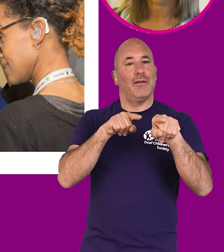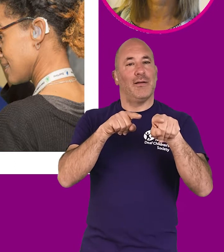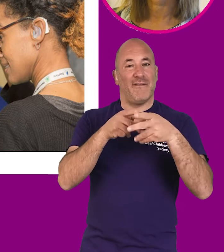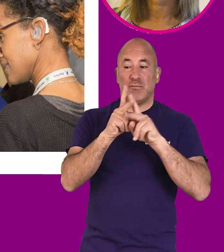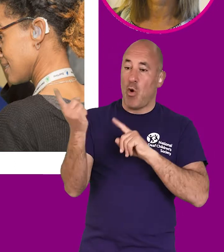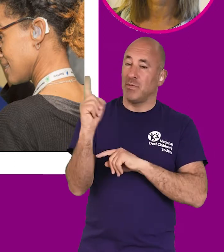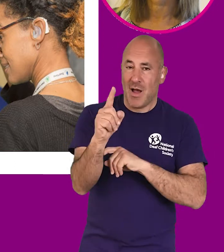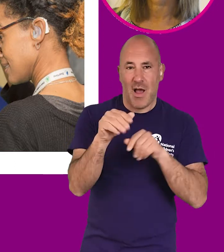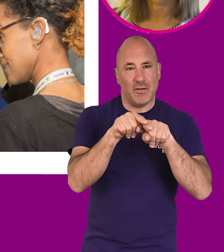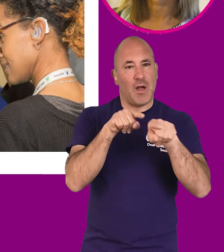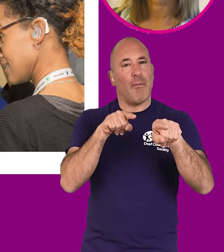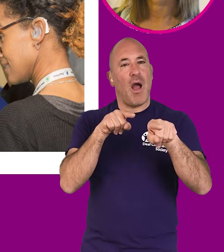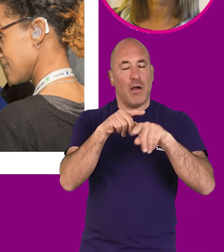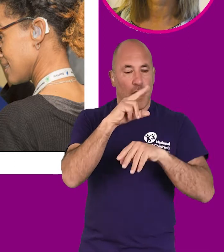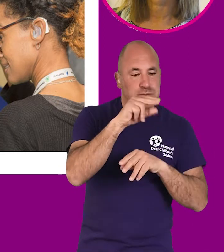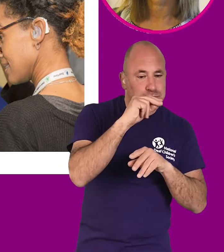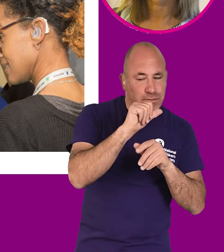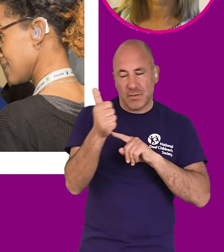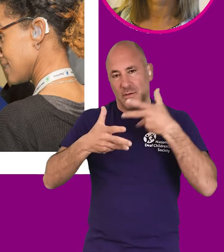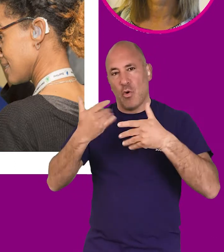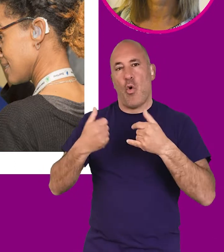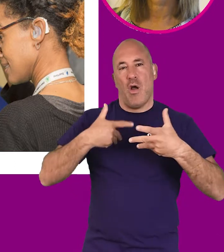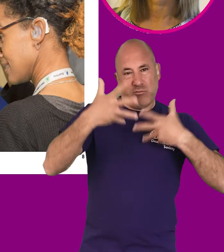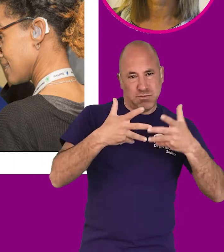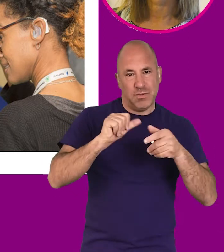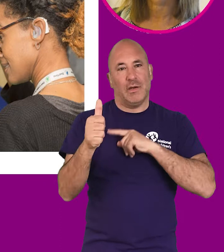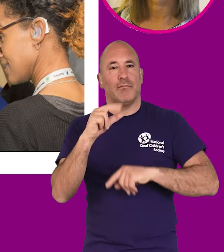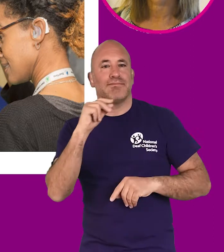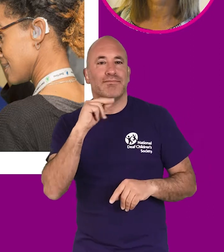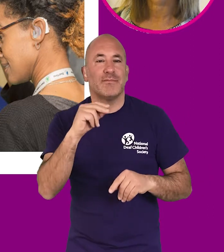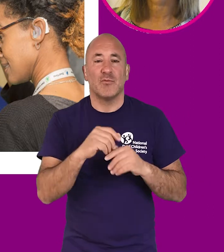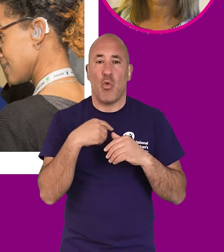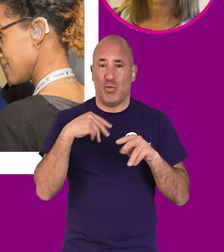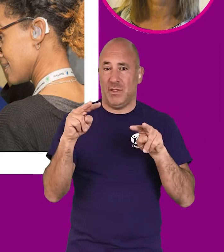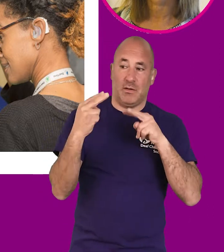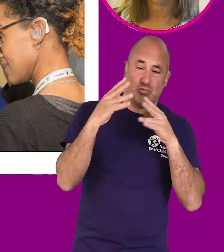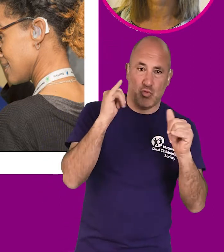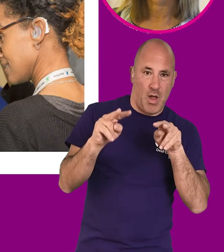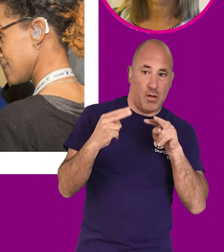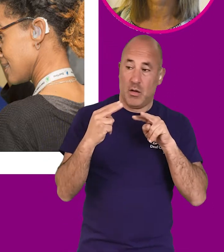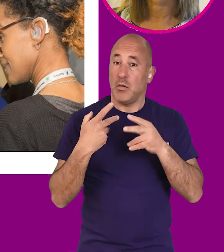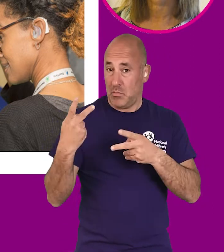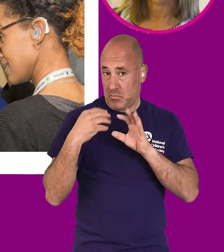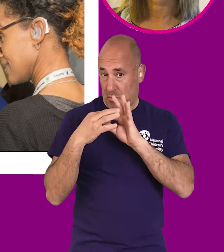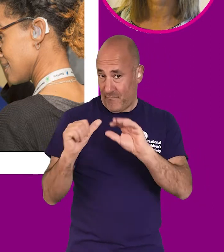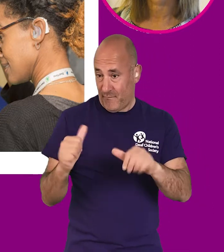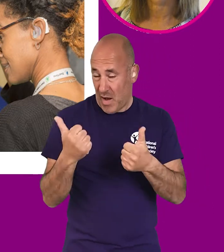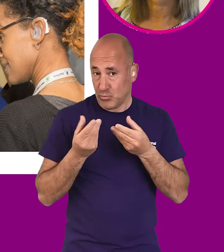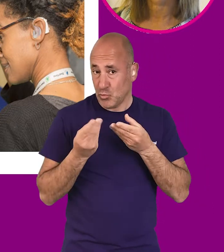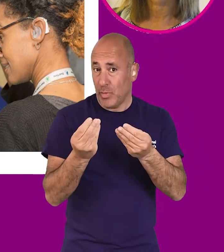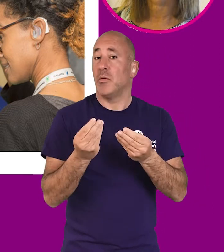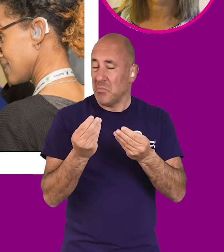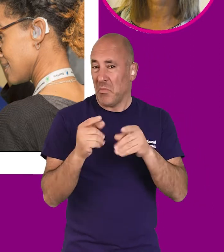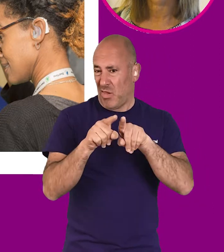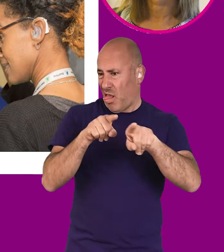got an interpreter on screen. So we look to each other to make sure that the communications all happen smoothly, and then we're not getting too